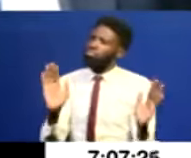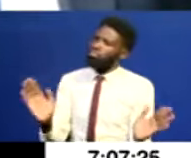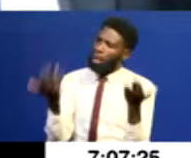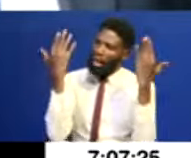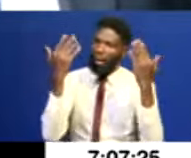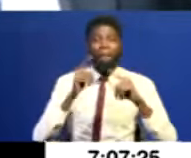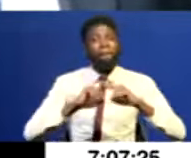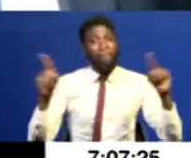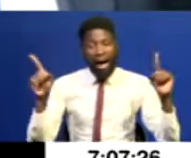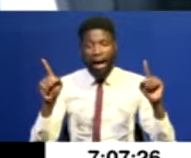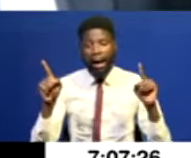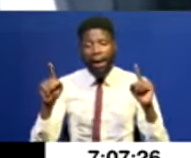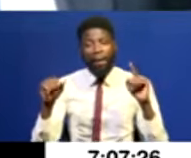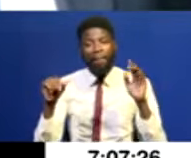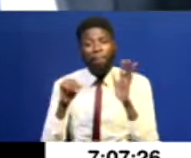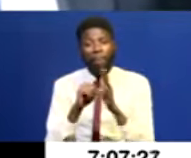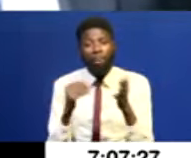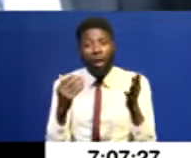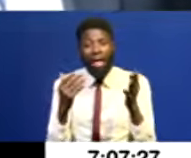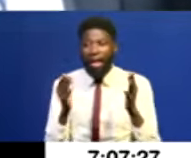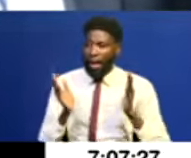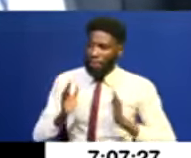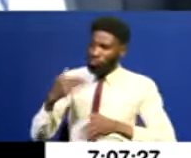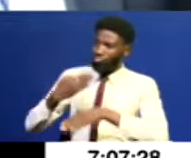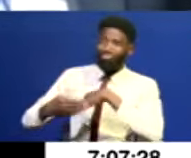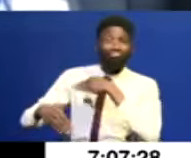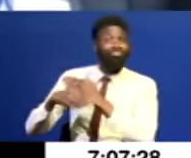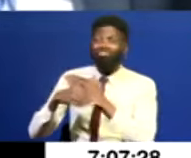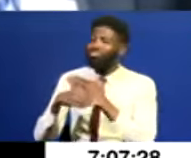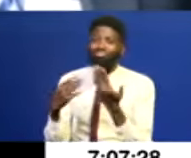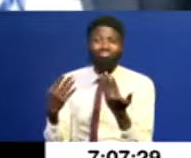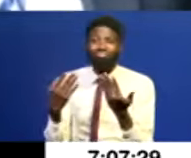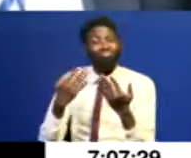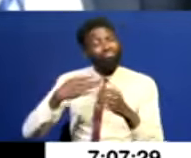by the contractor. We have not been able to